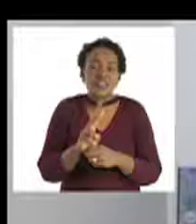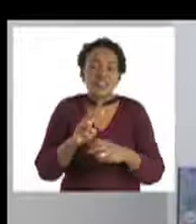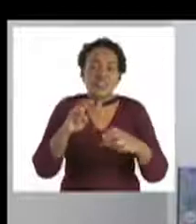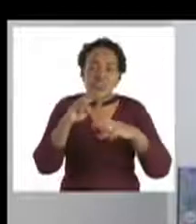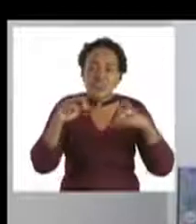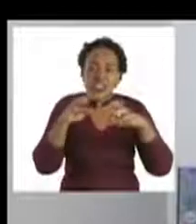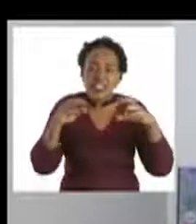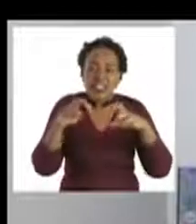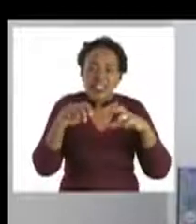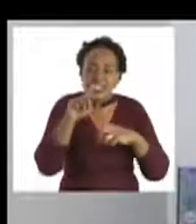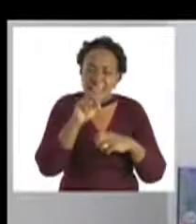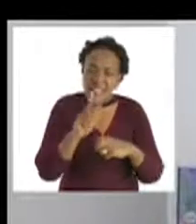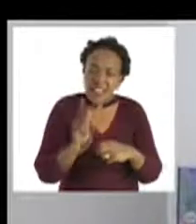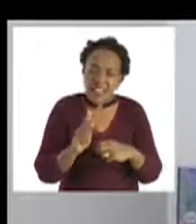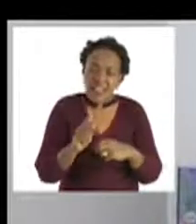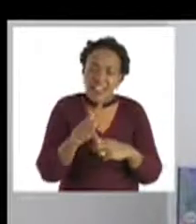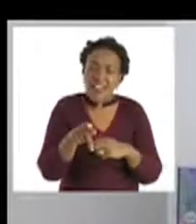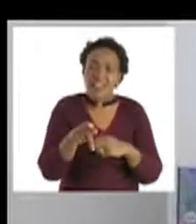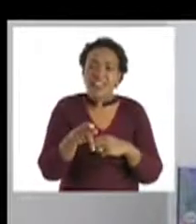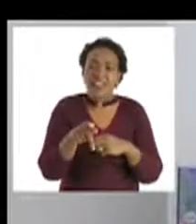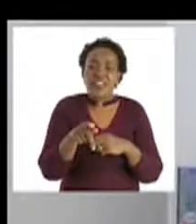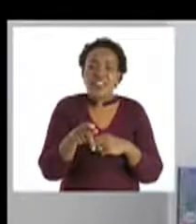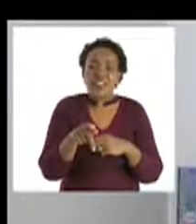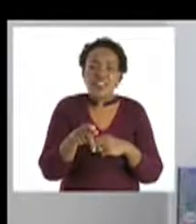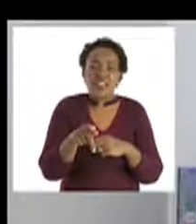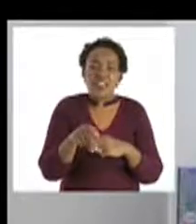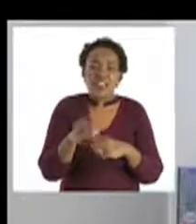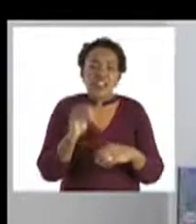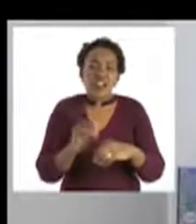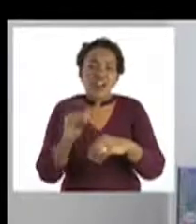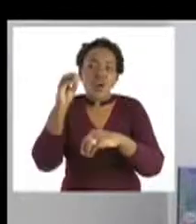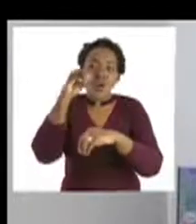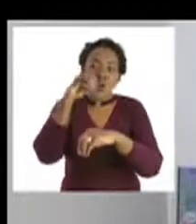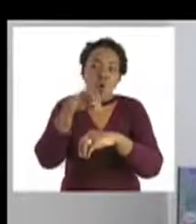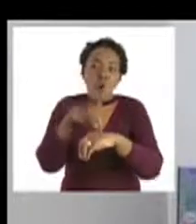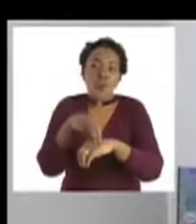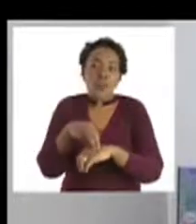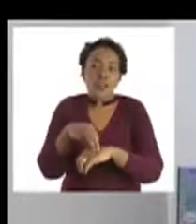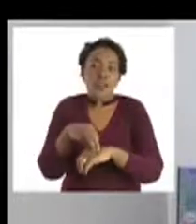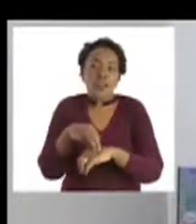here. I want to search on, okay?